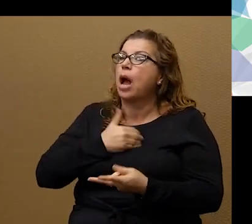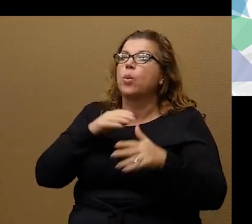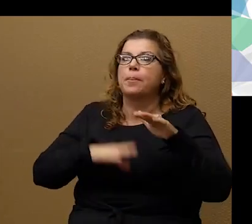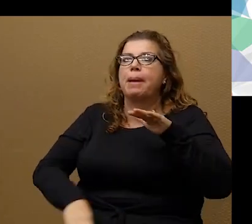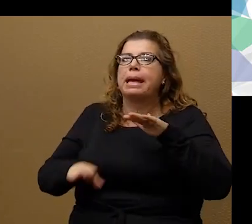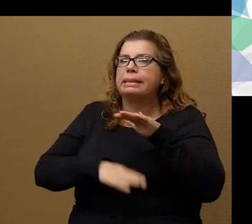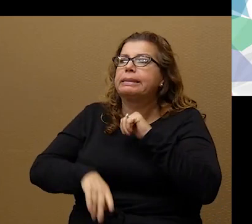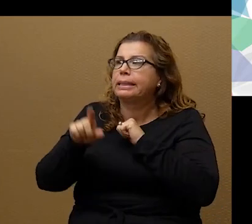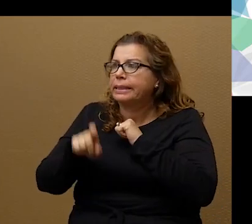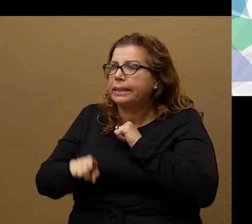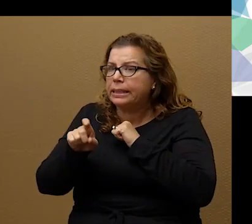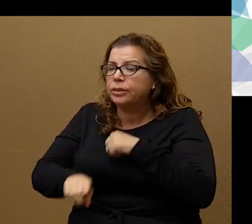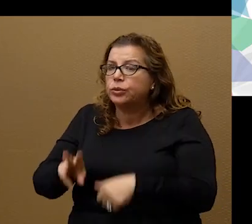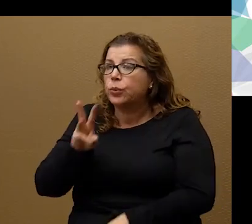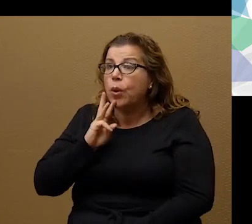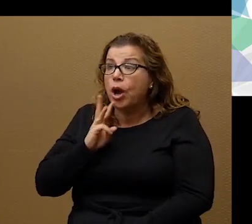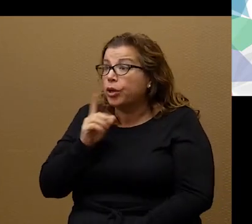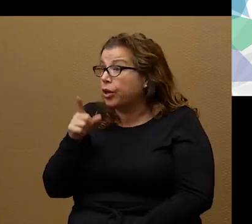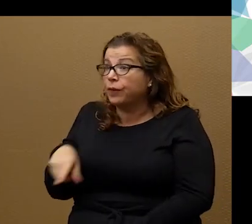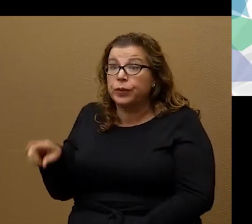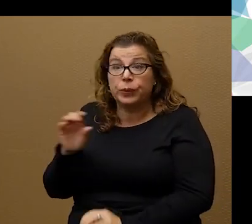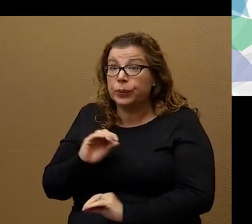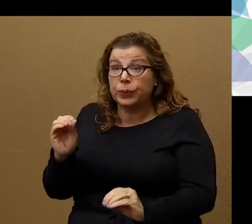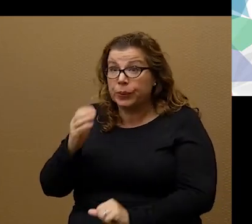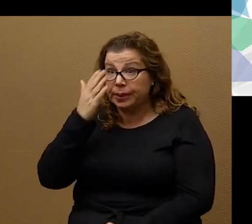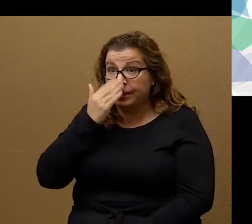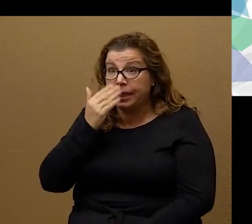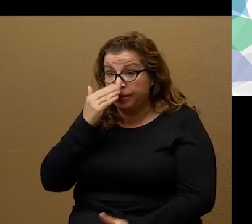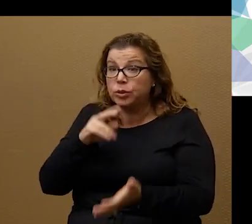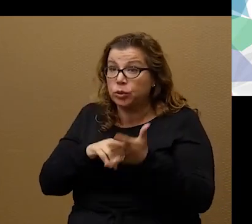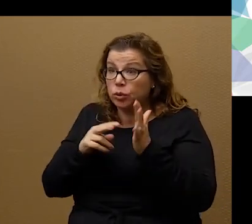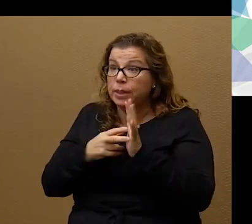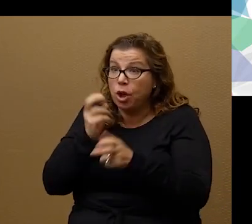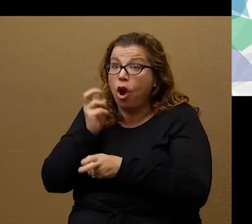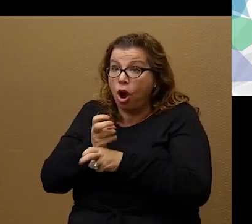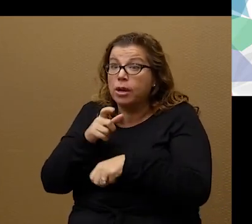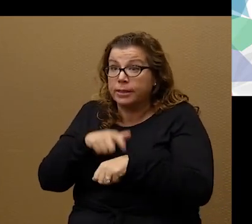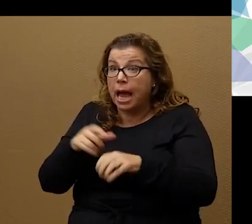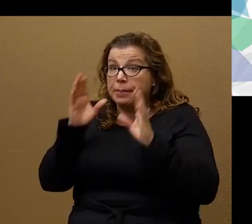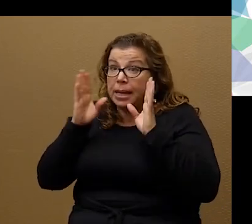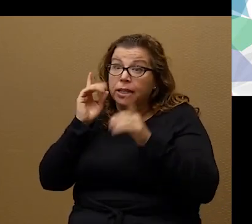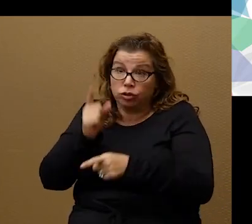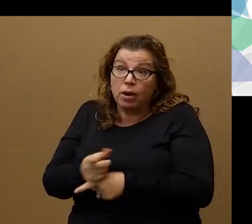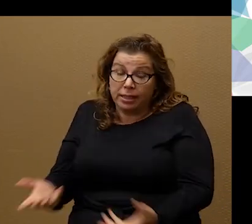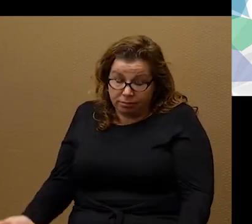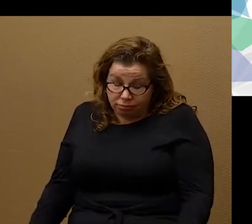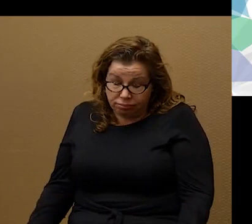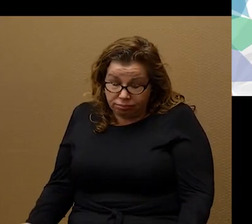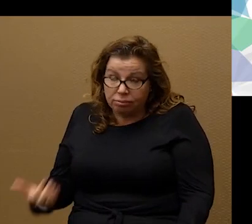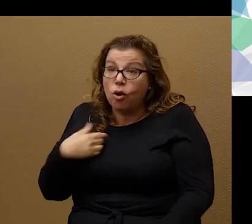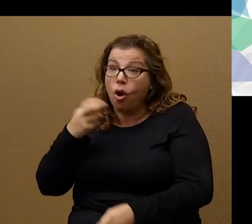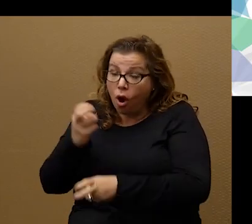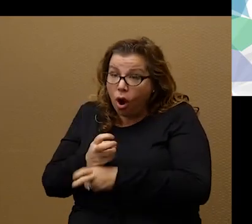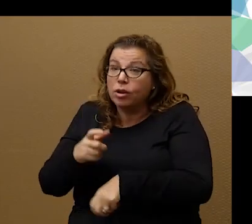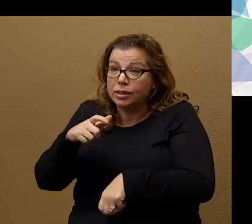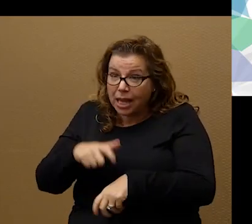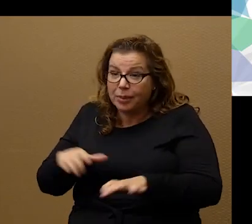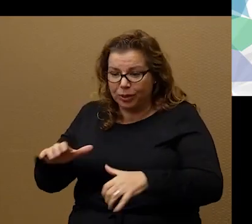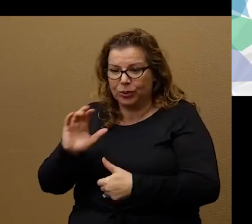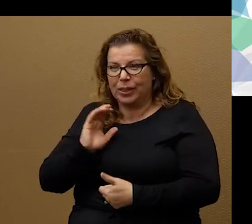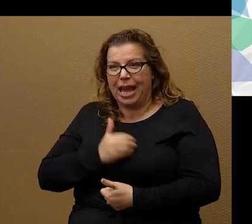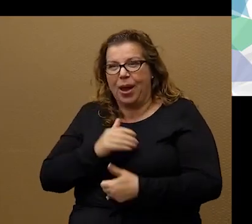water. If none of us sleep, are we going to have a hard time paying attention? Are we going to have a hard time doing our